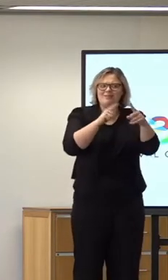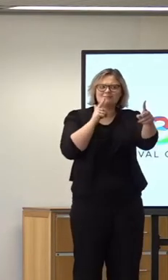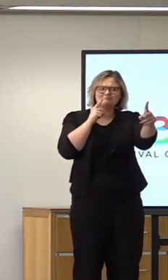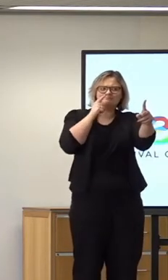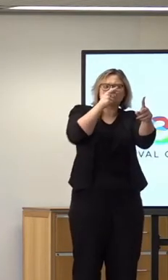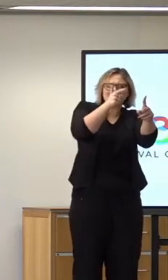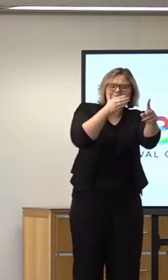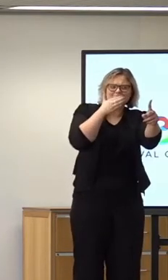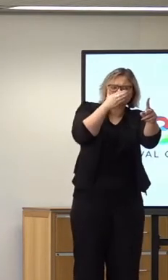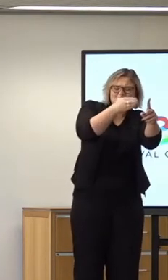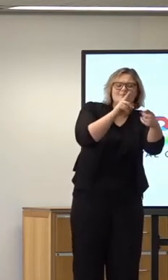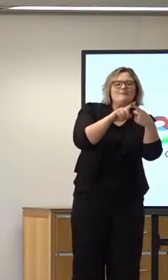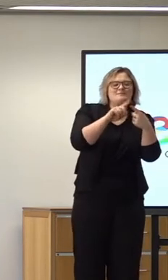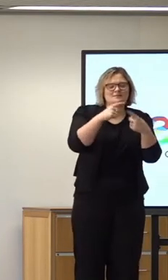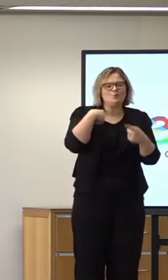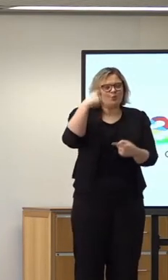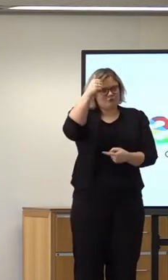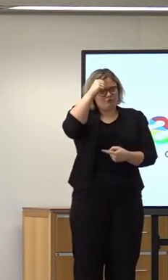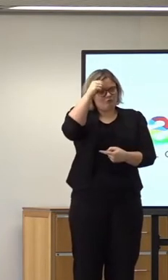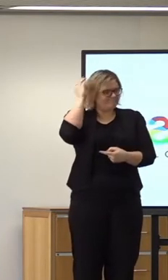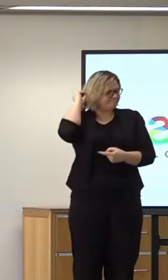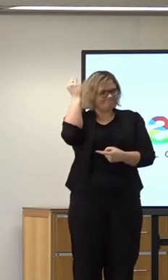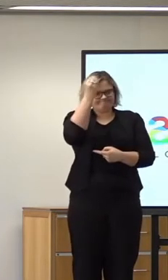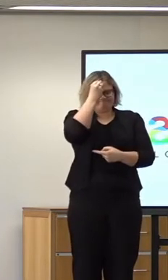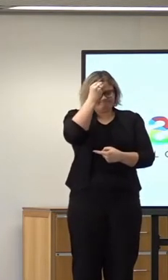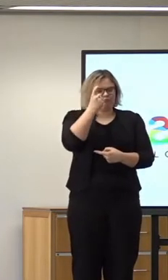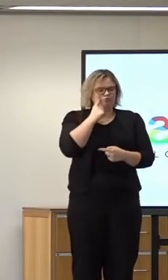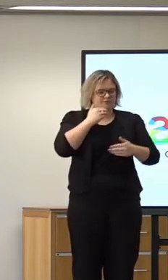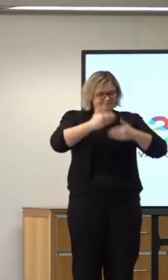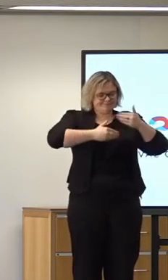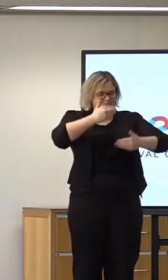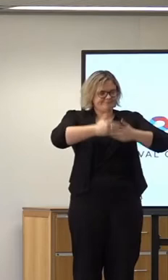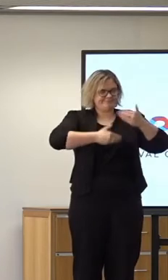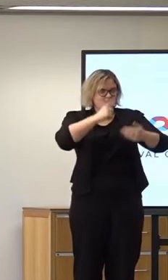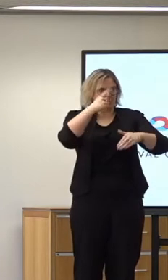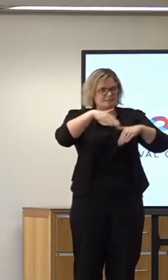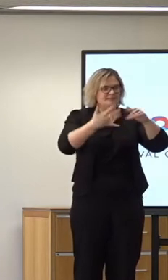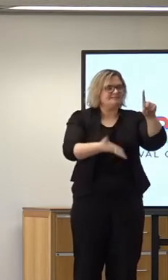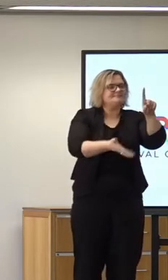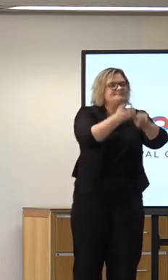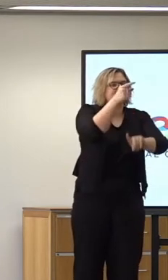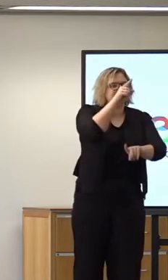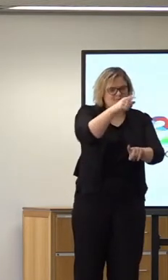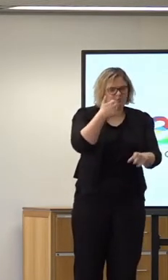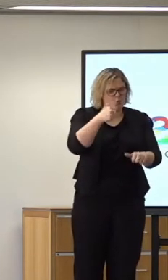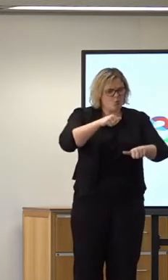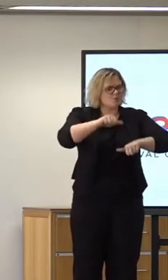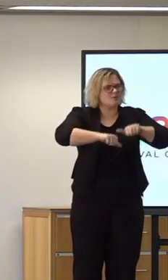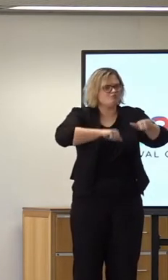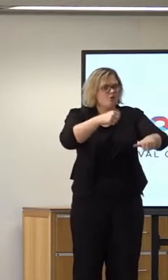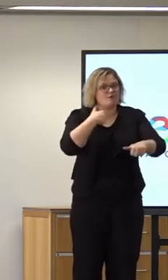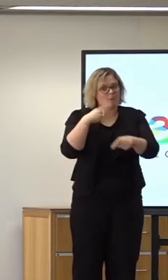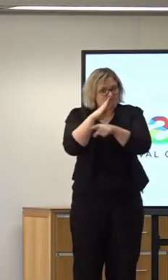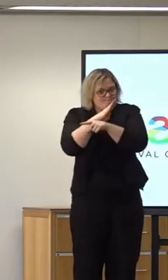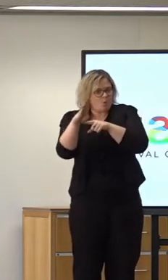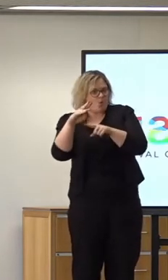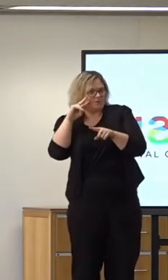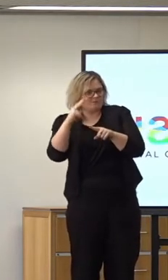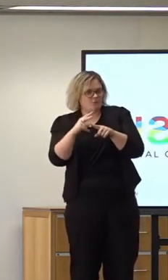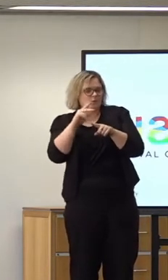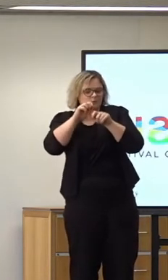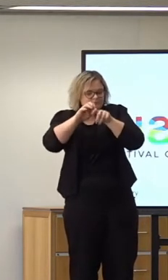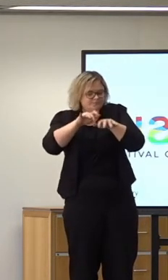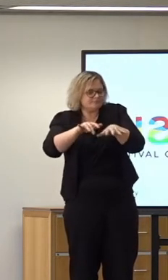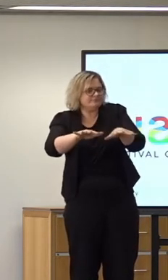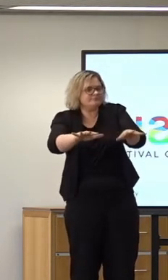but it's very something that we're very cognizant of and trying to change from within. We've made good progress on a board level, and I guess